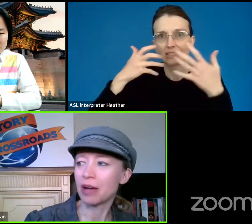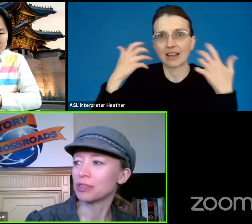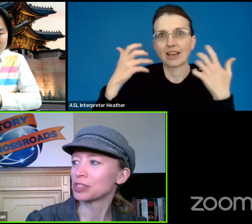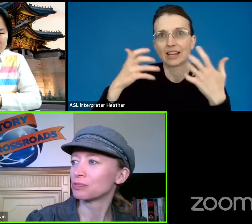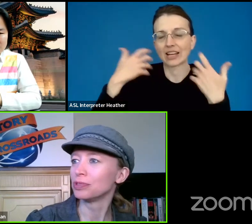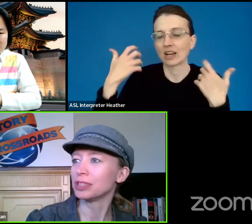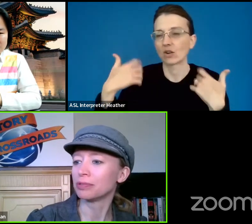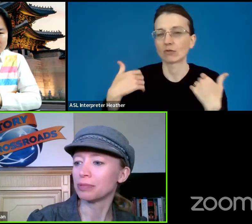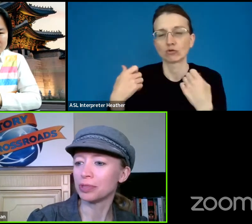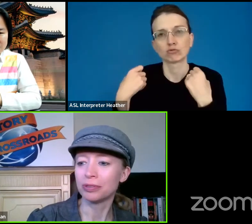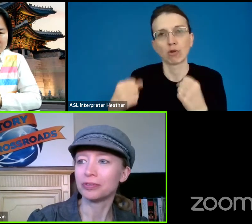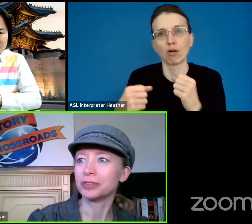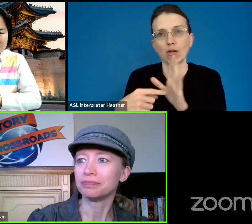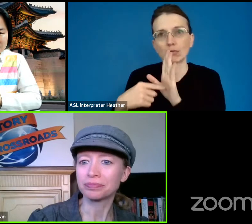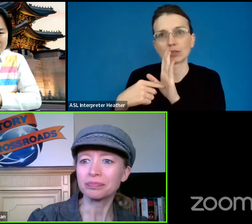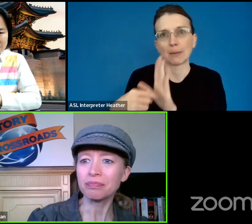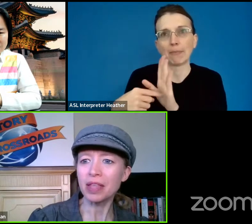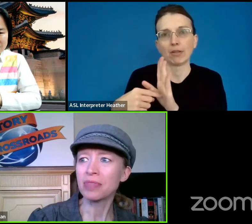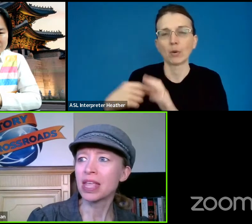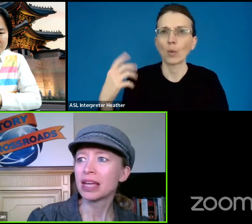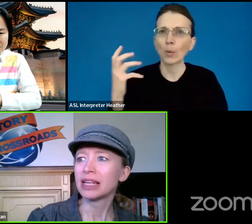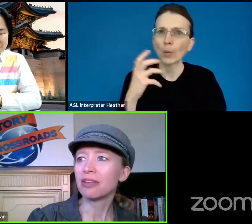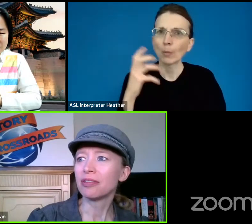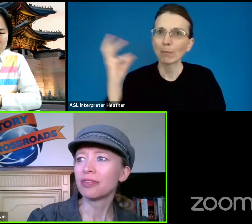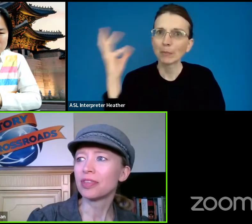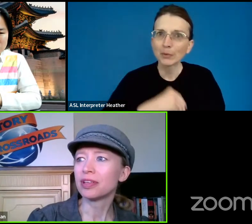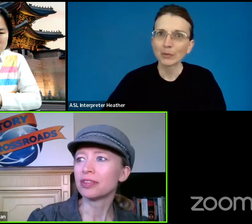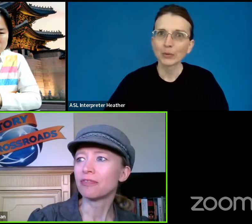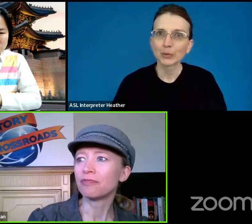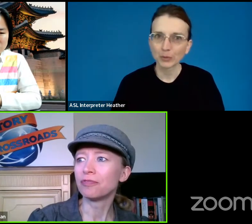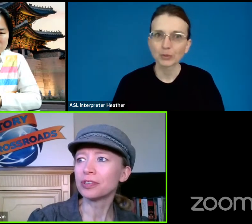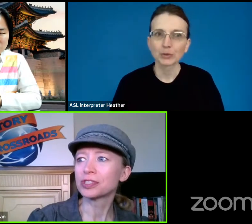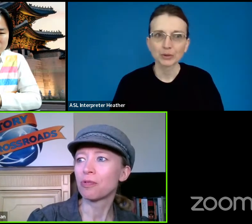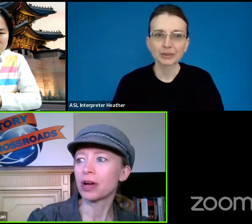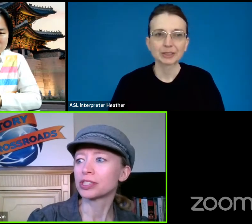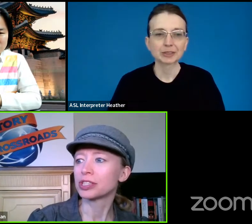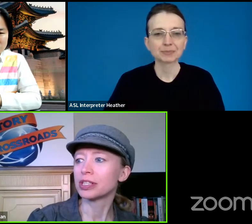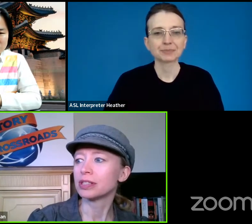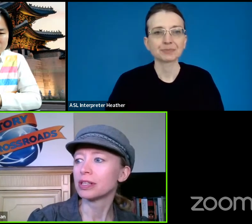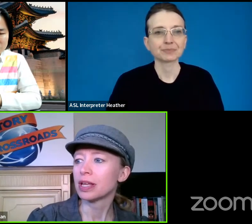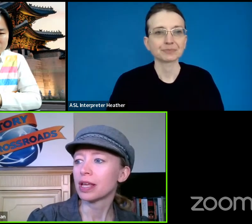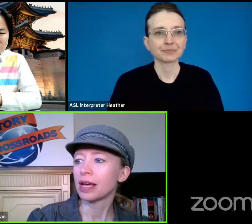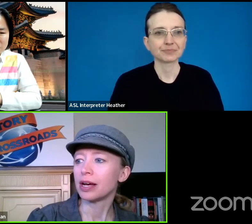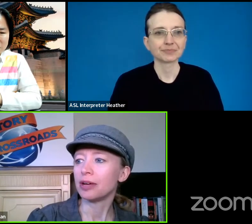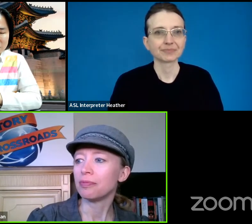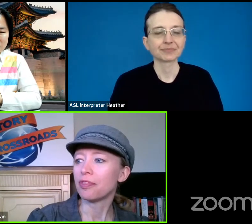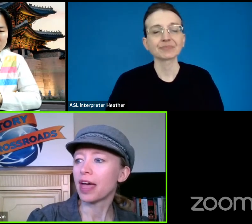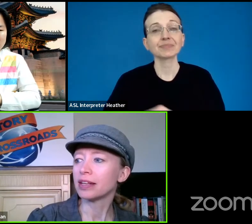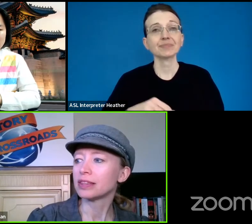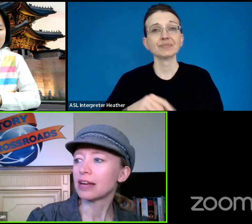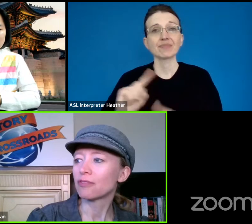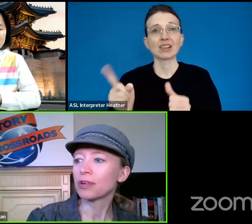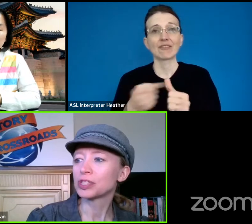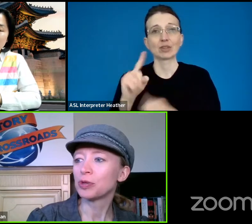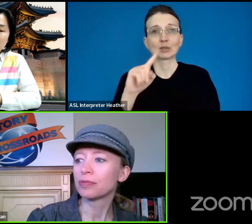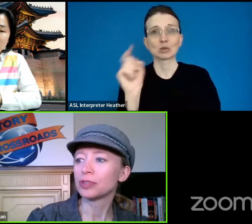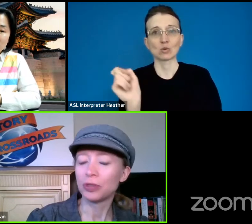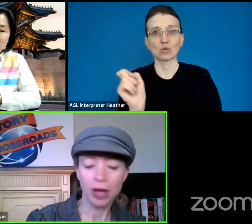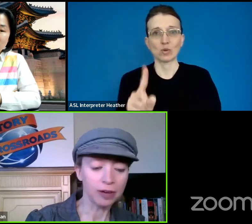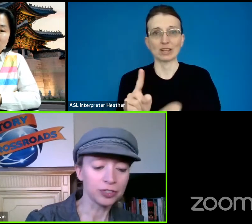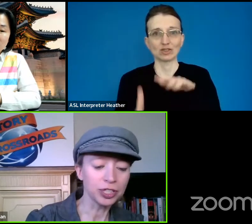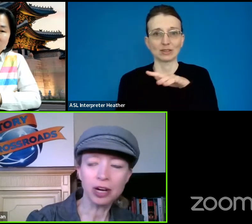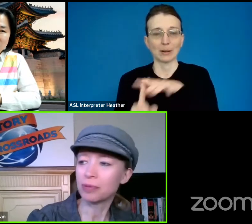symbolism of that, which is really, really beautiful. Now, the first question that of course